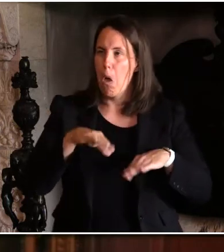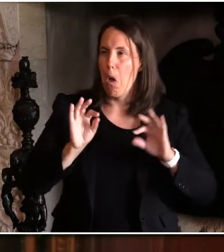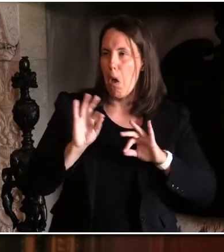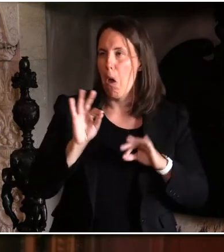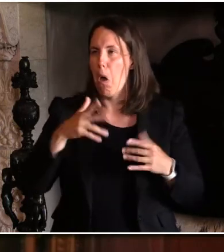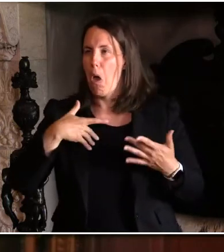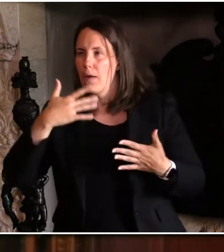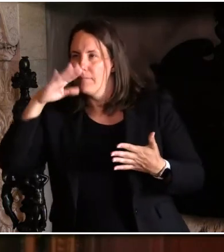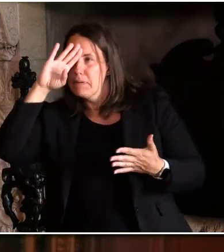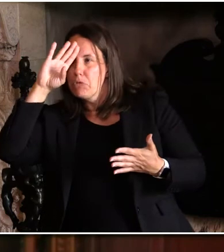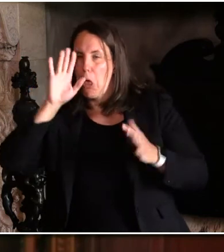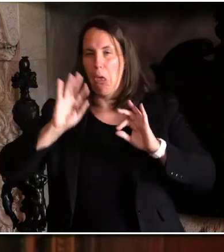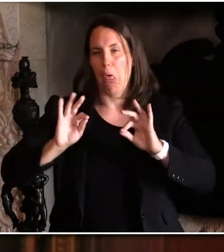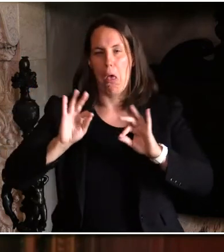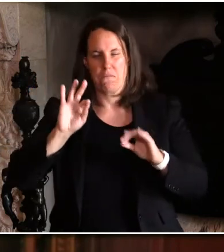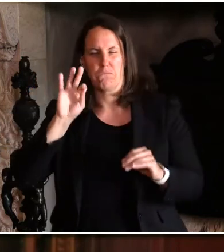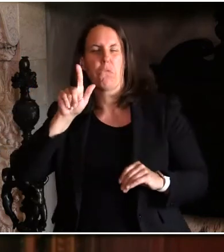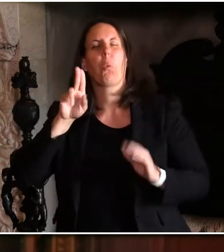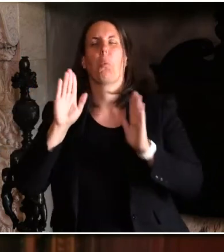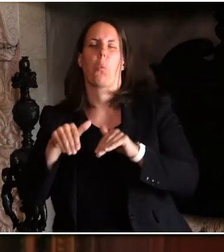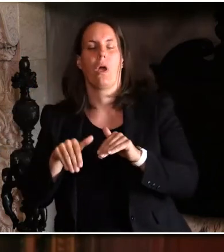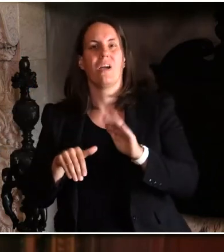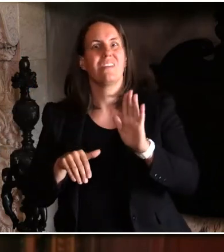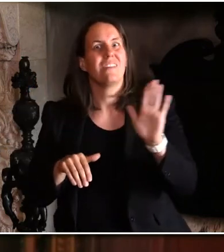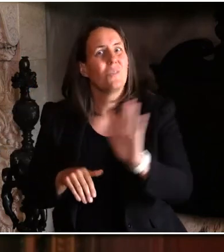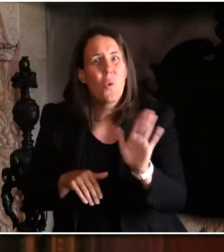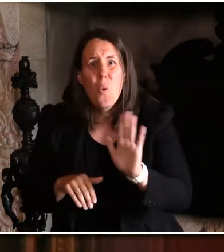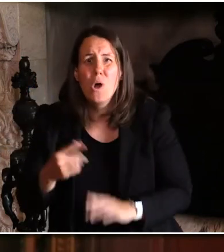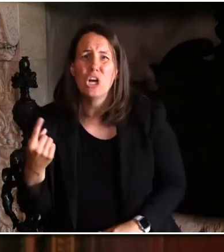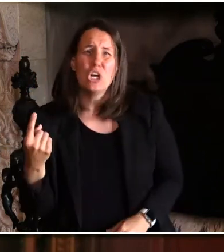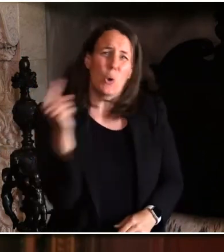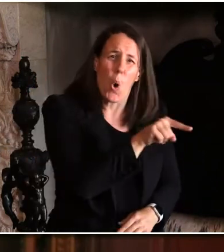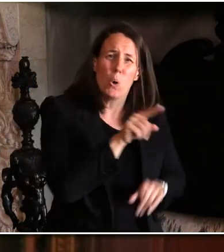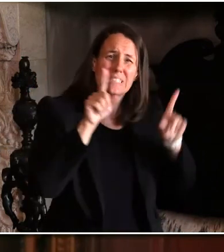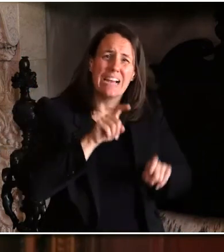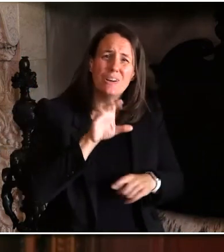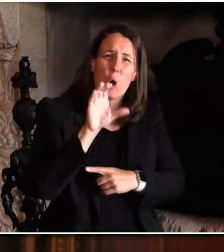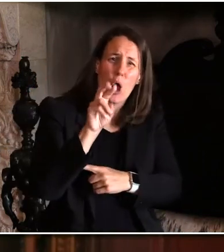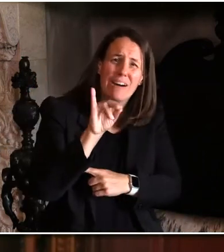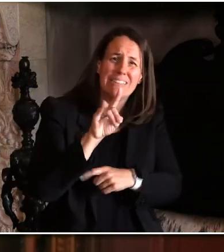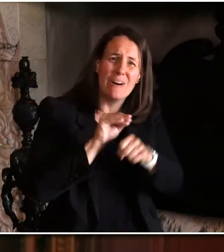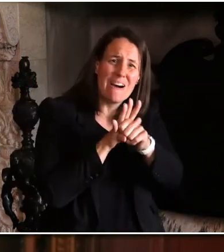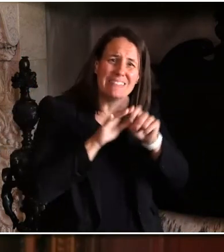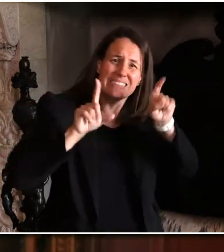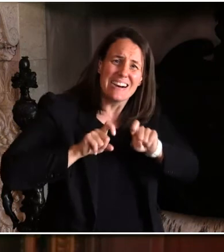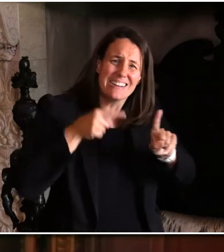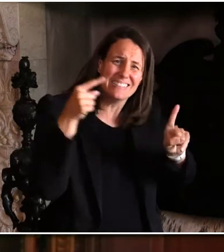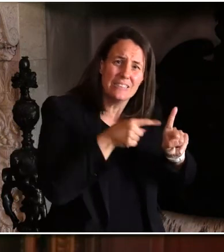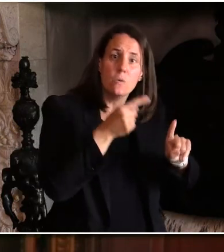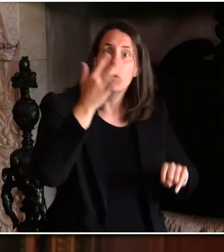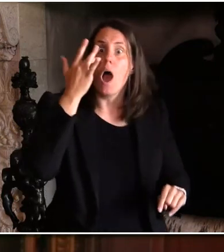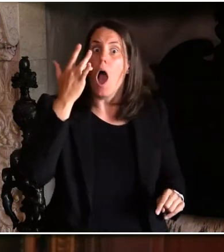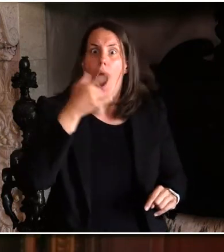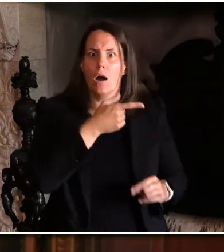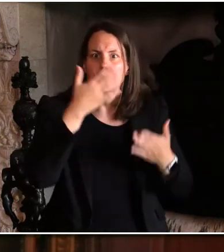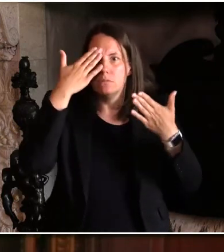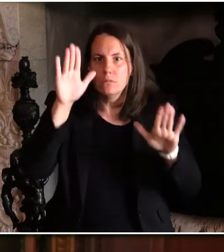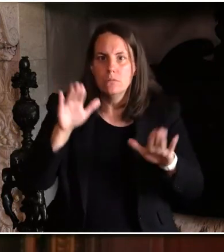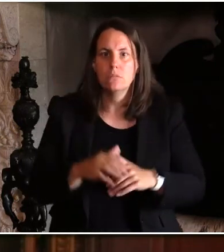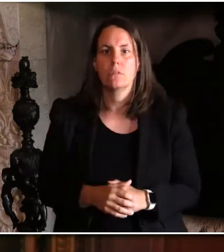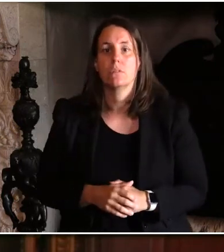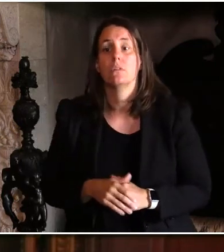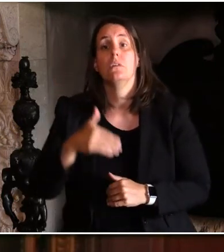care, is likely to evolve over time. Mm-hmm. I think we're hoping with new technologies and new systems of care that testing in healthcare